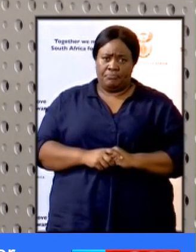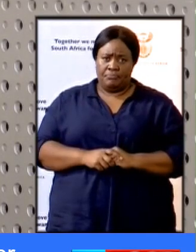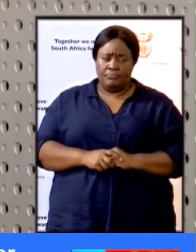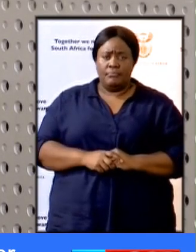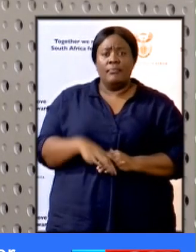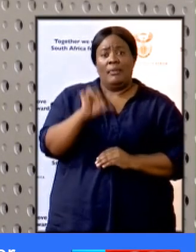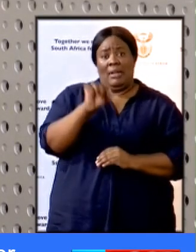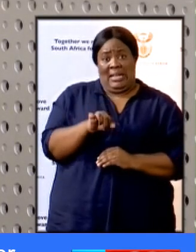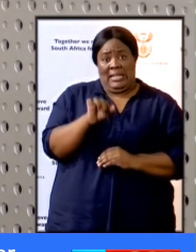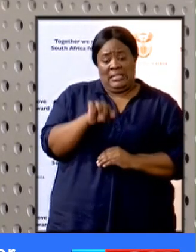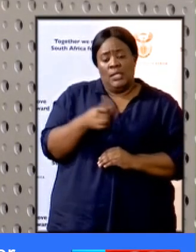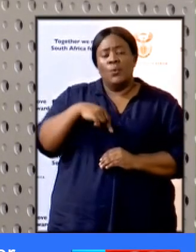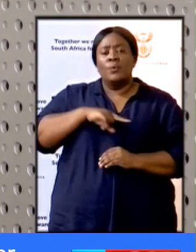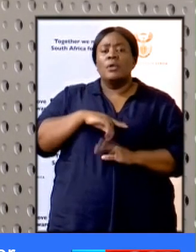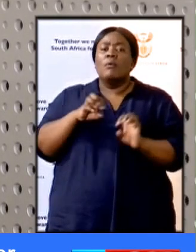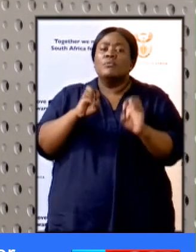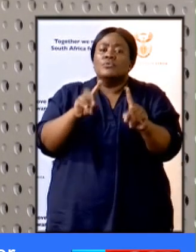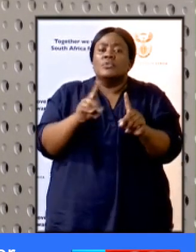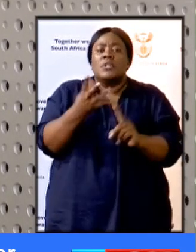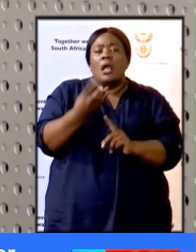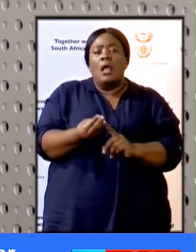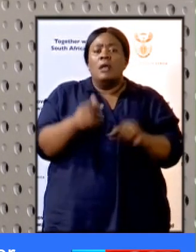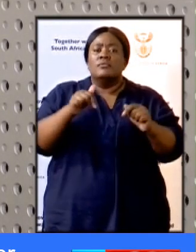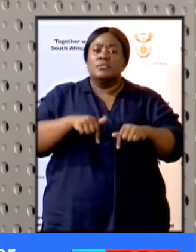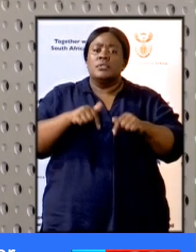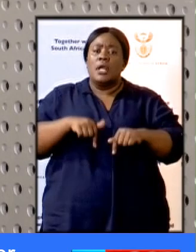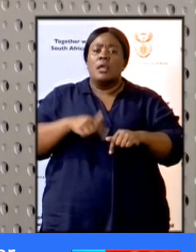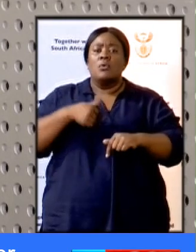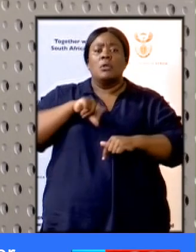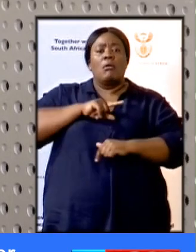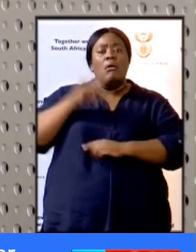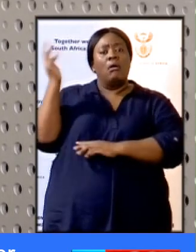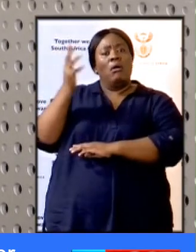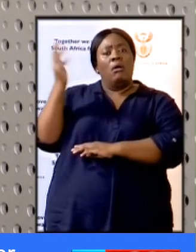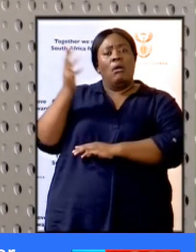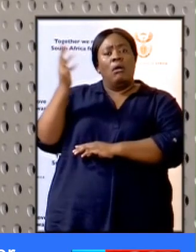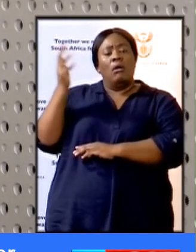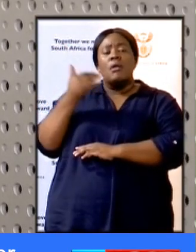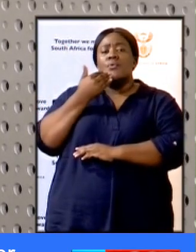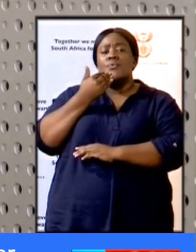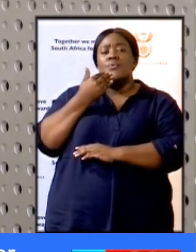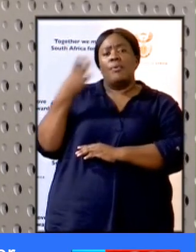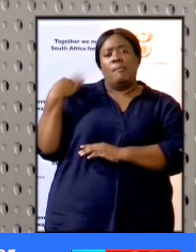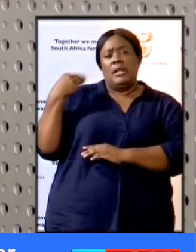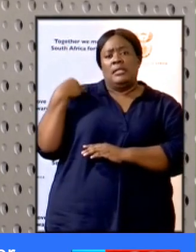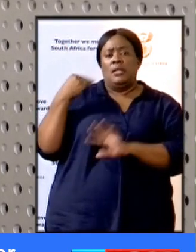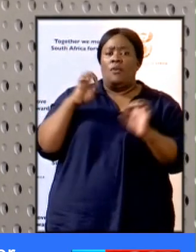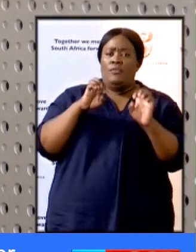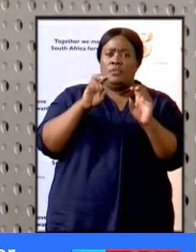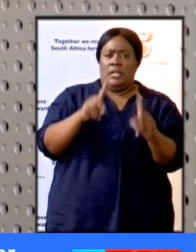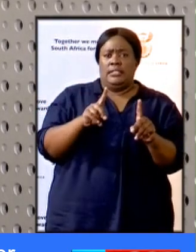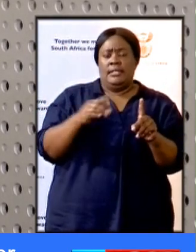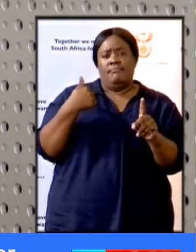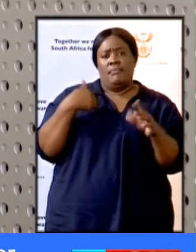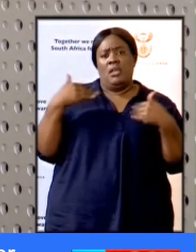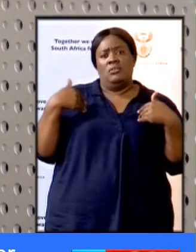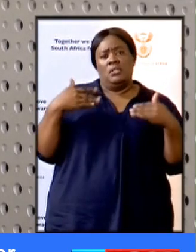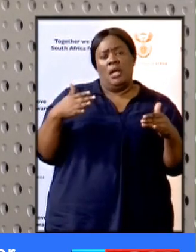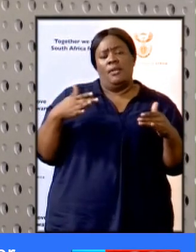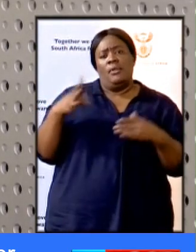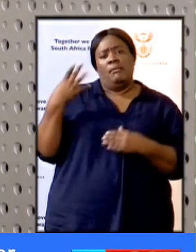have an opportunity today then to be addressed by our ministers of education. I will start with the